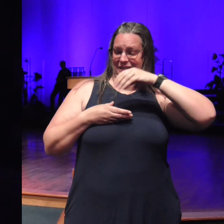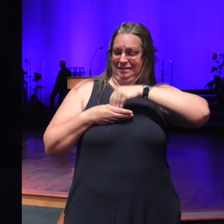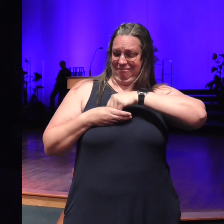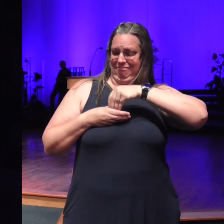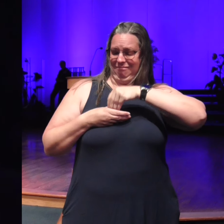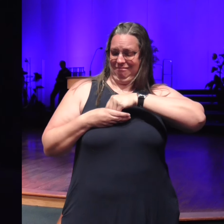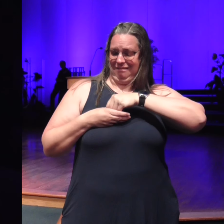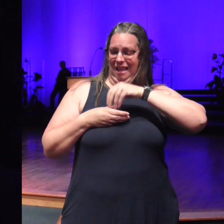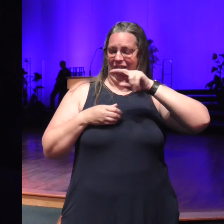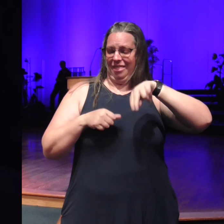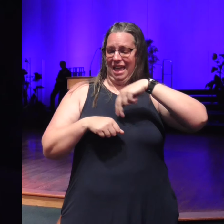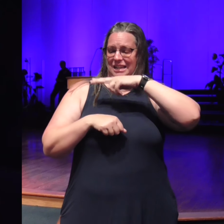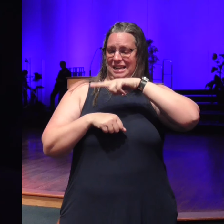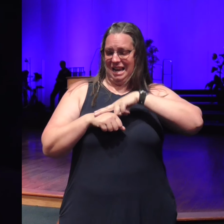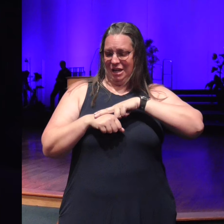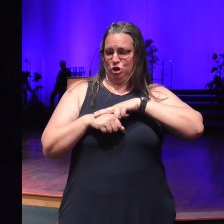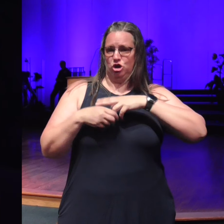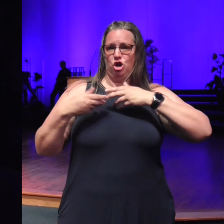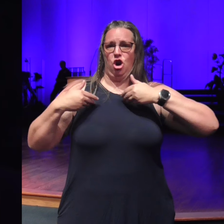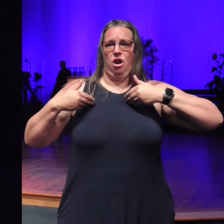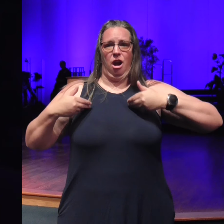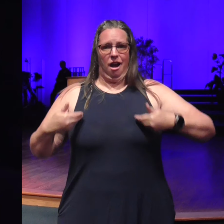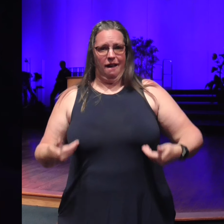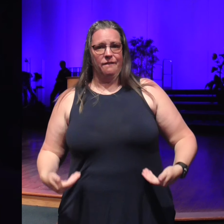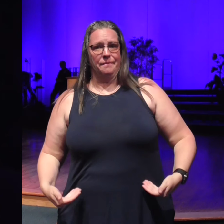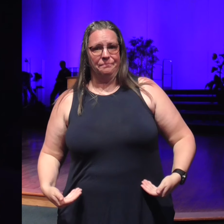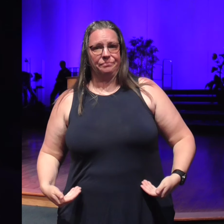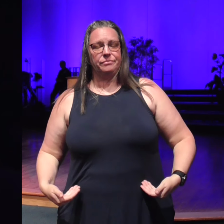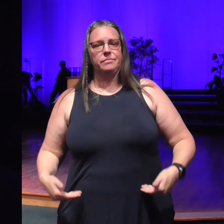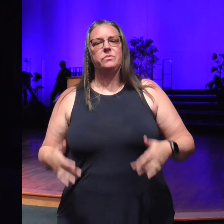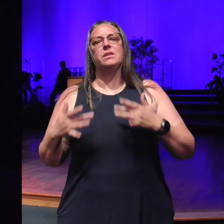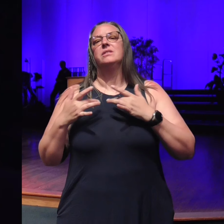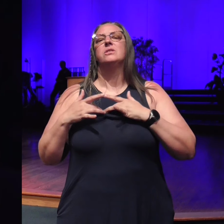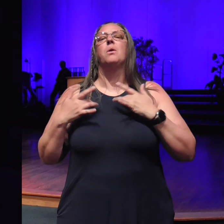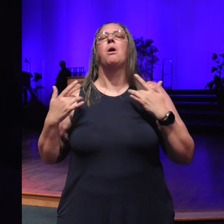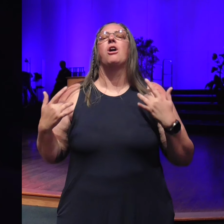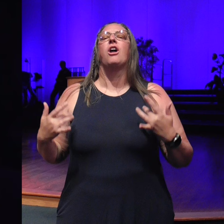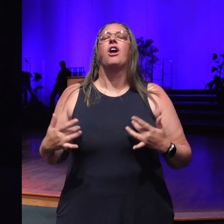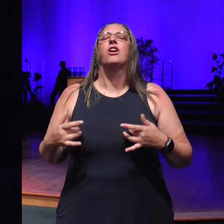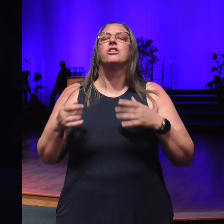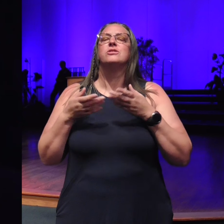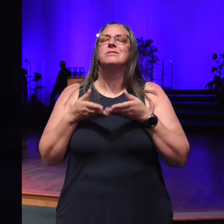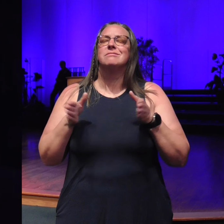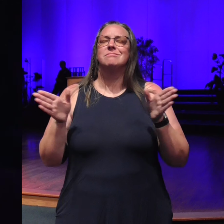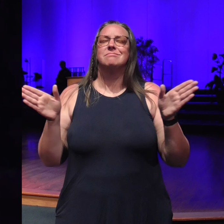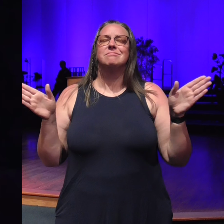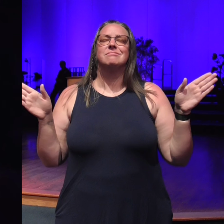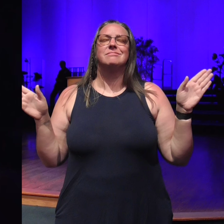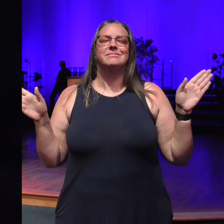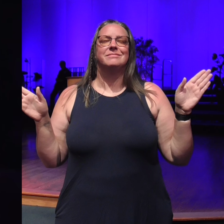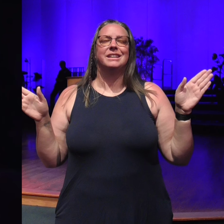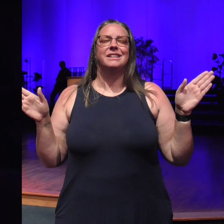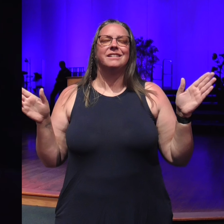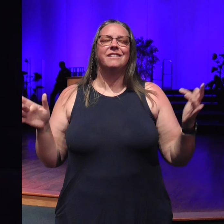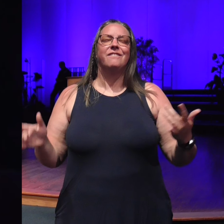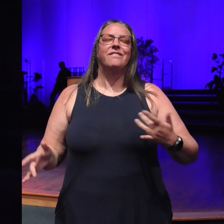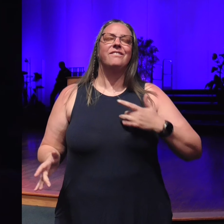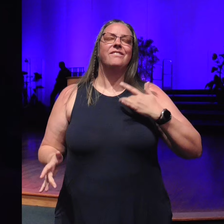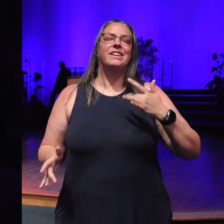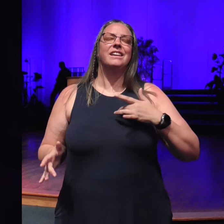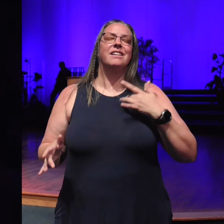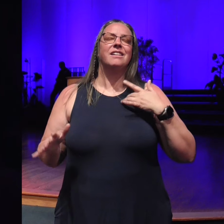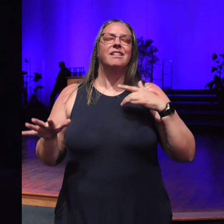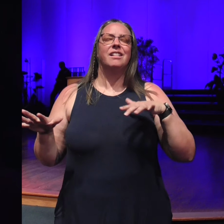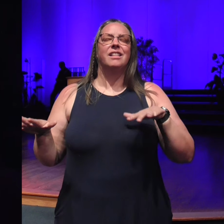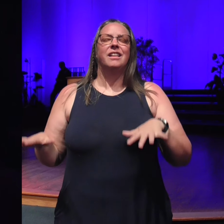all beingness. And so we open our hearts this morning to feel and to relax and